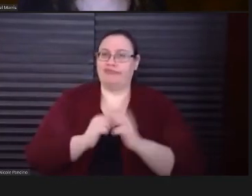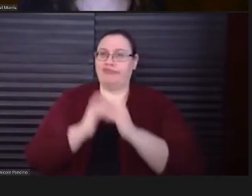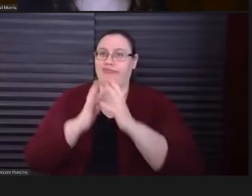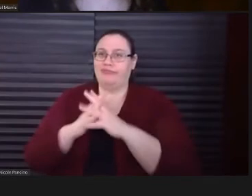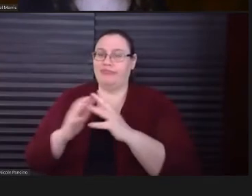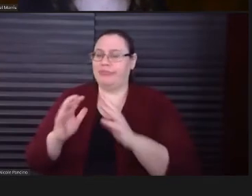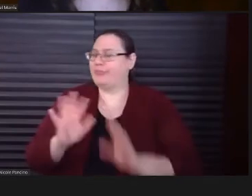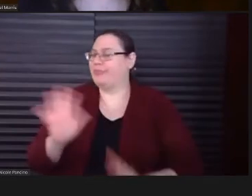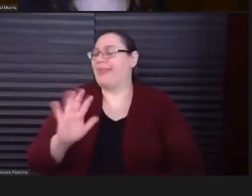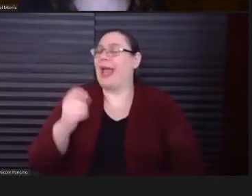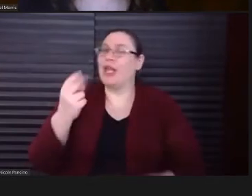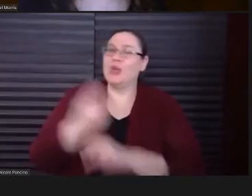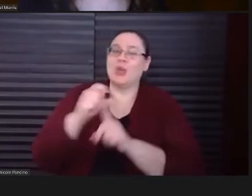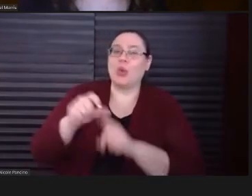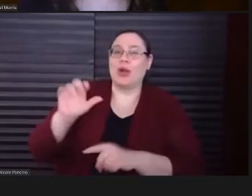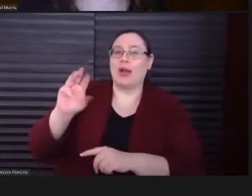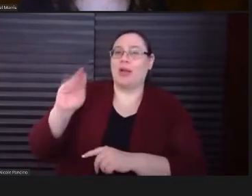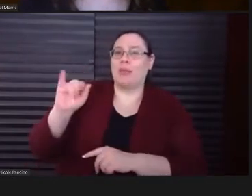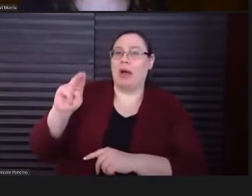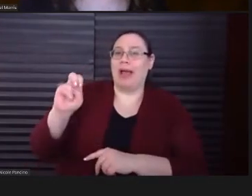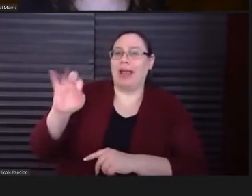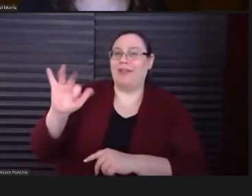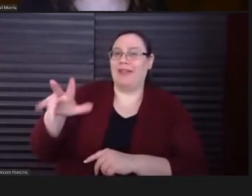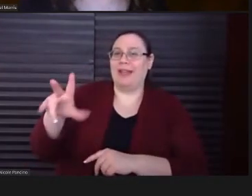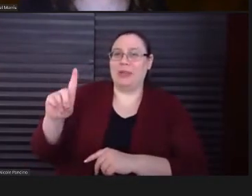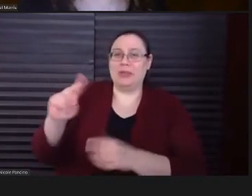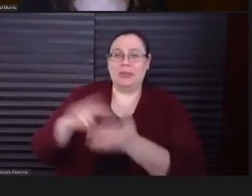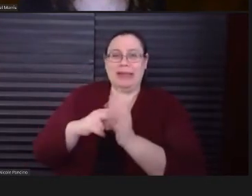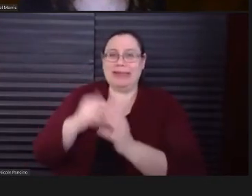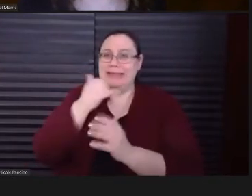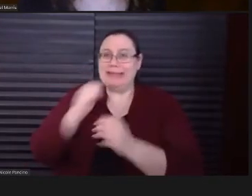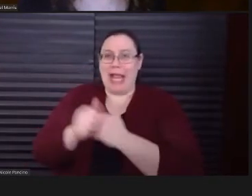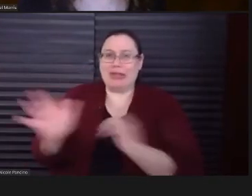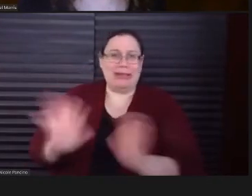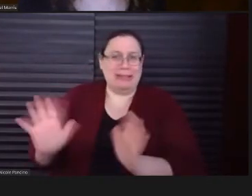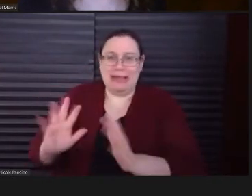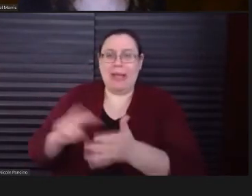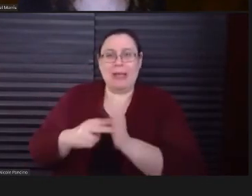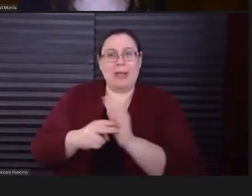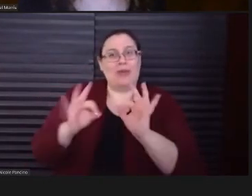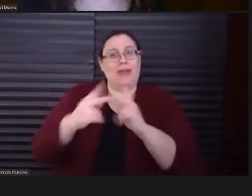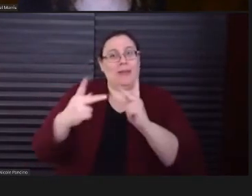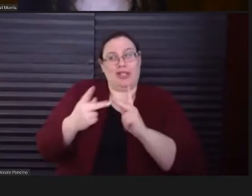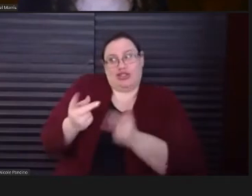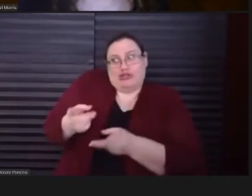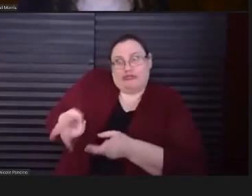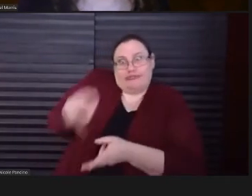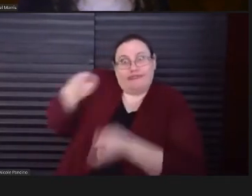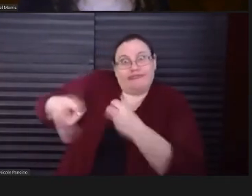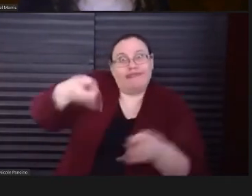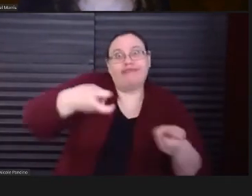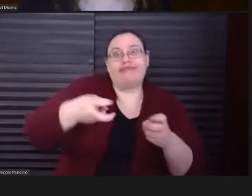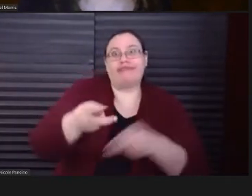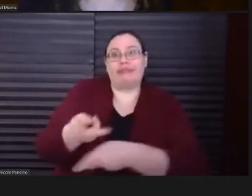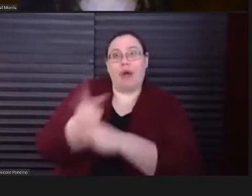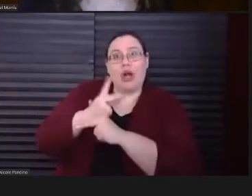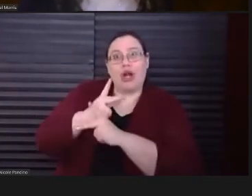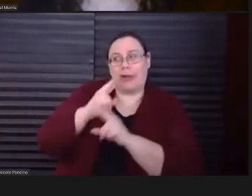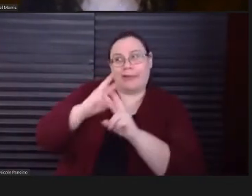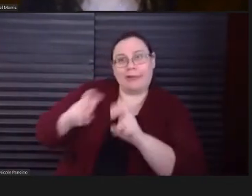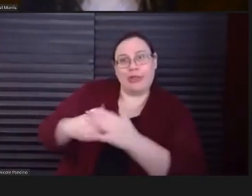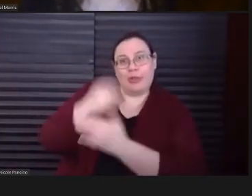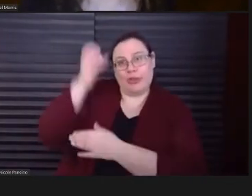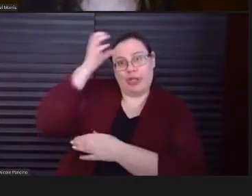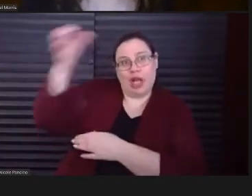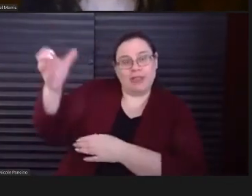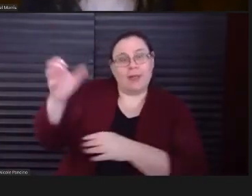sorry, a mine for people to be borrowing and looking at new concepts. And it's not